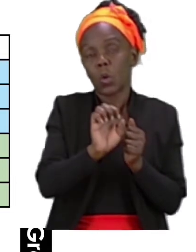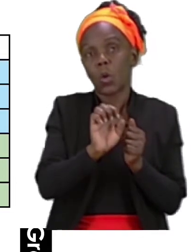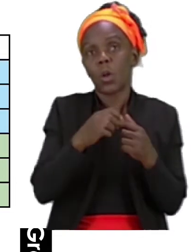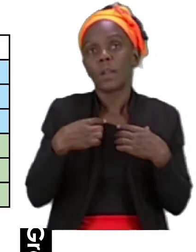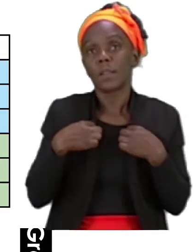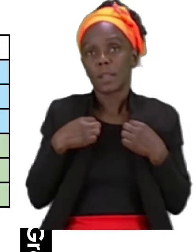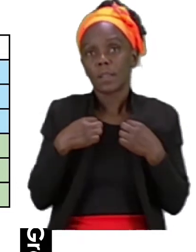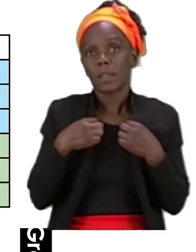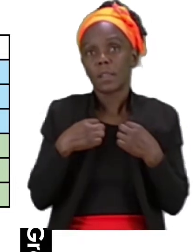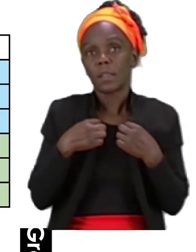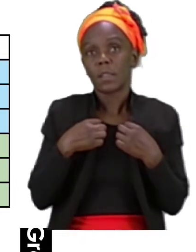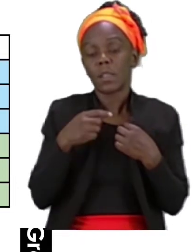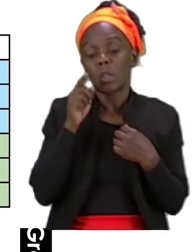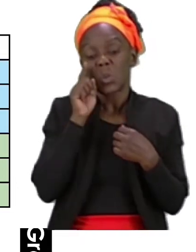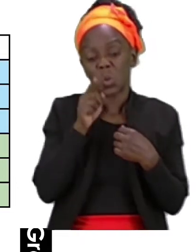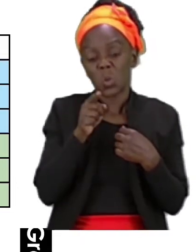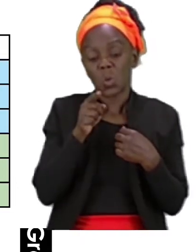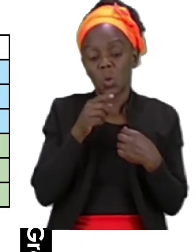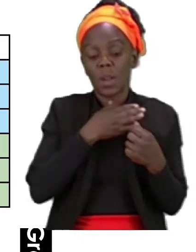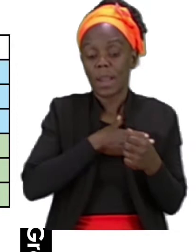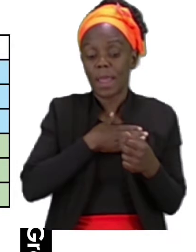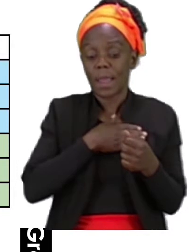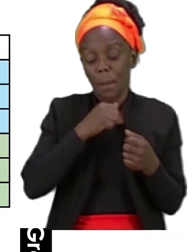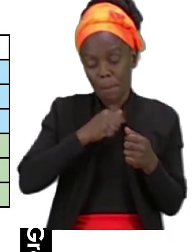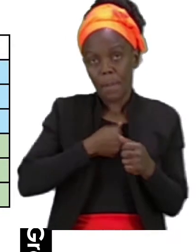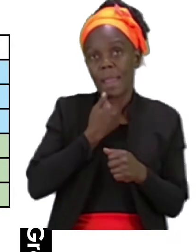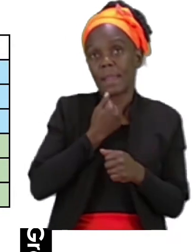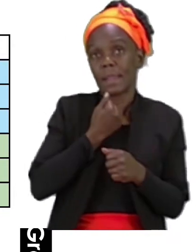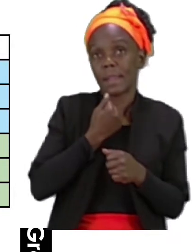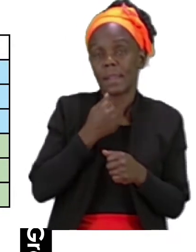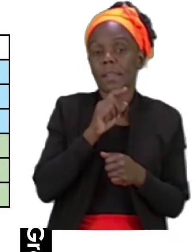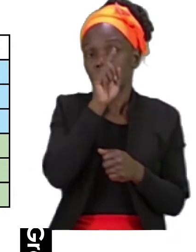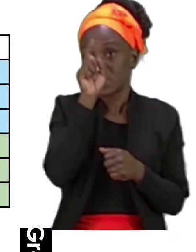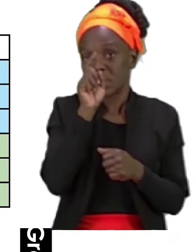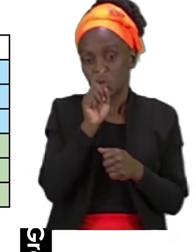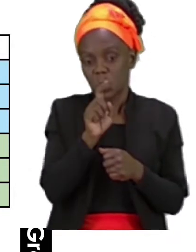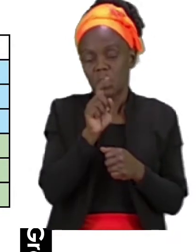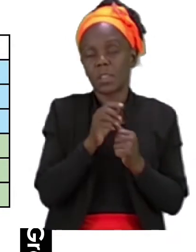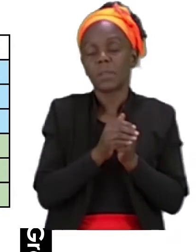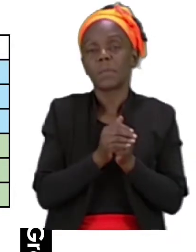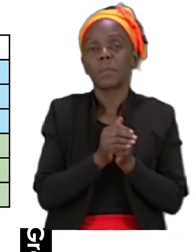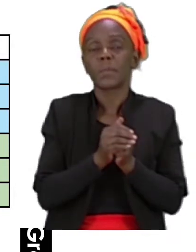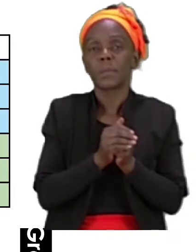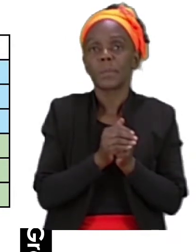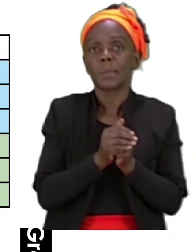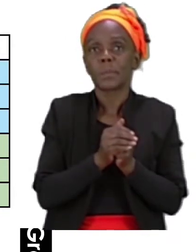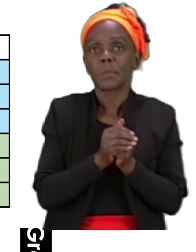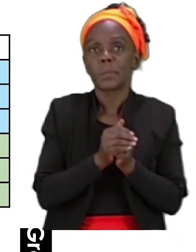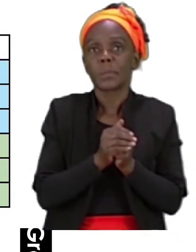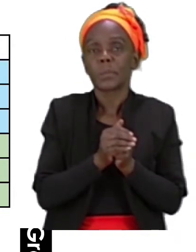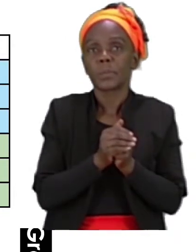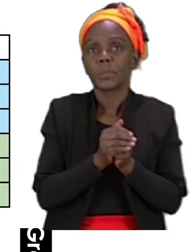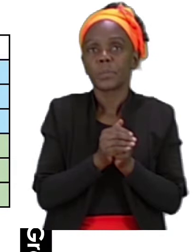mine? So we know that we are dealing with the singular of the possessive pronoun,